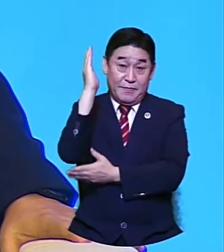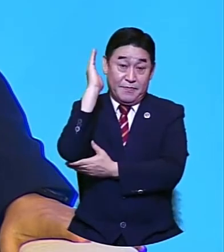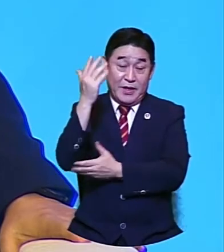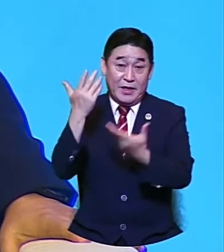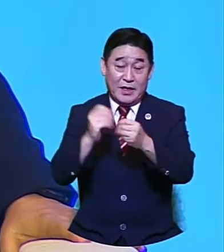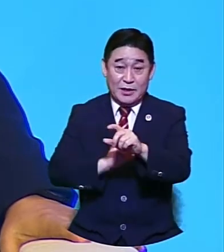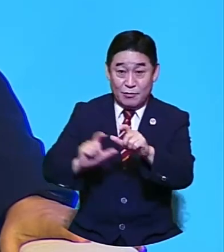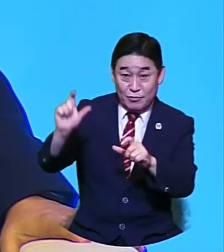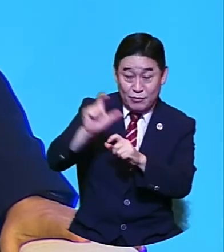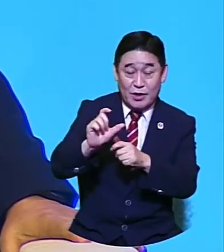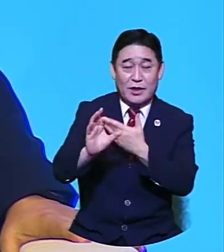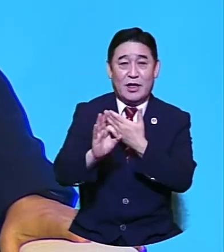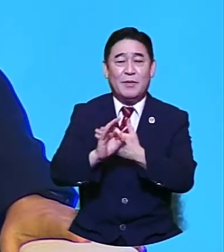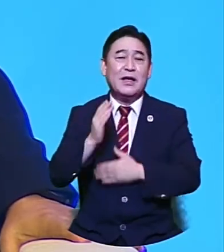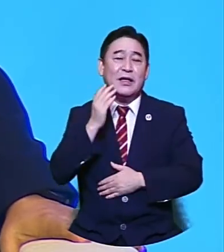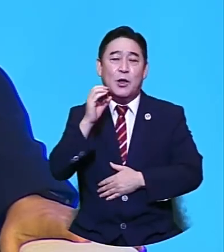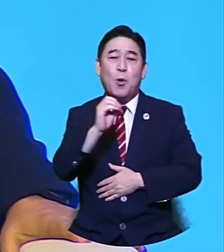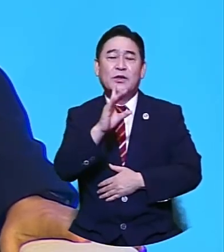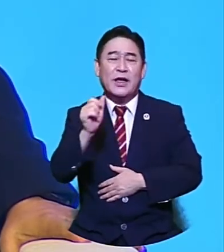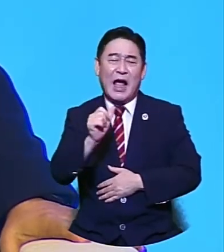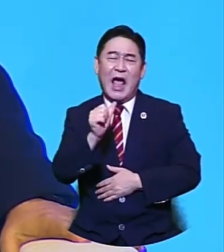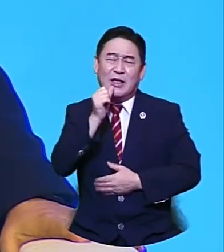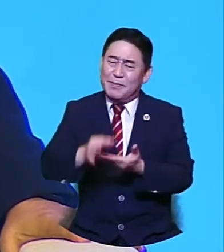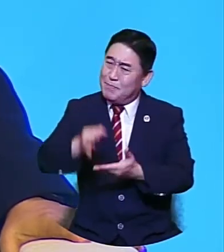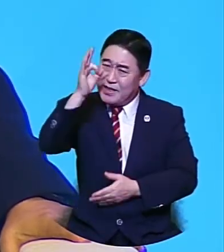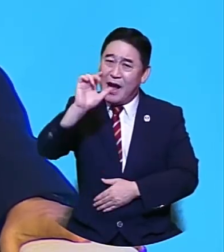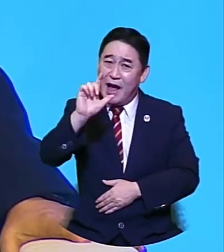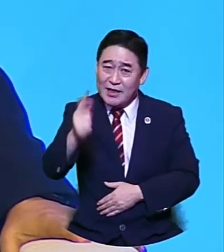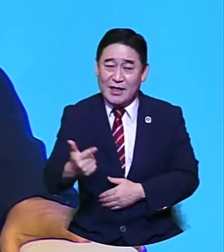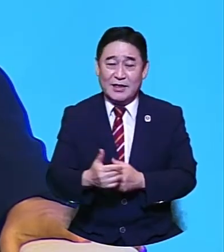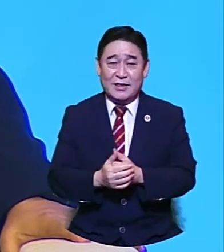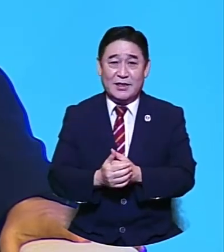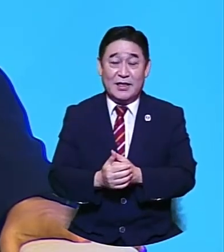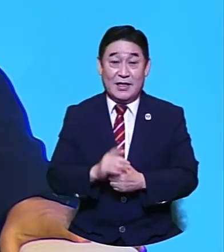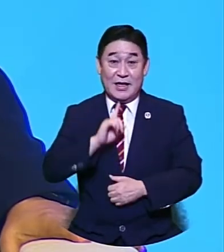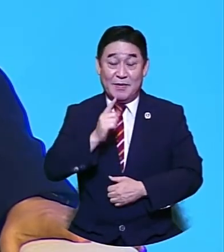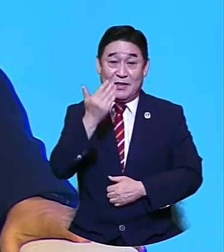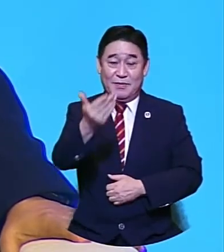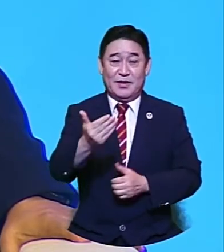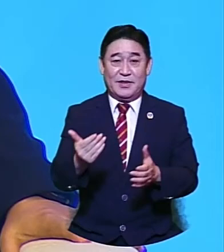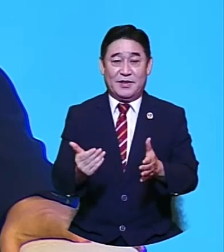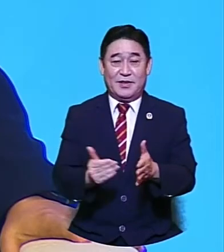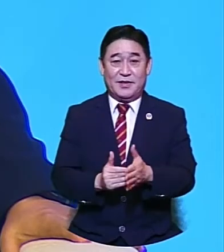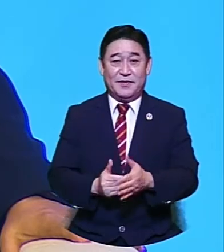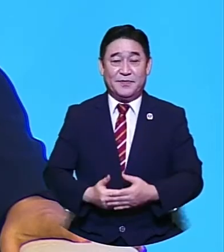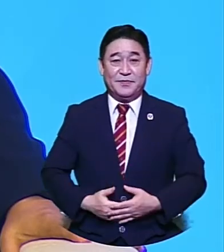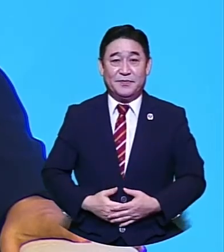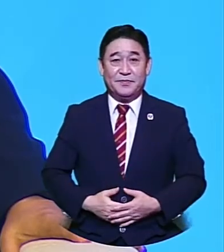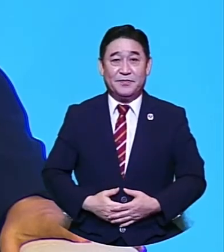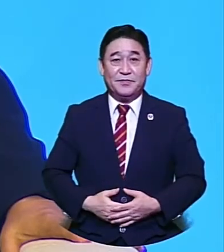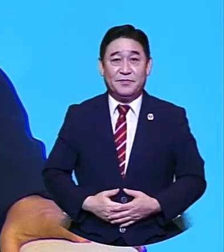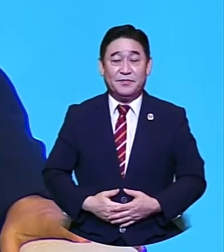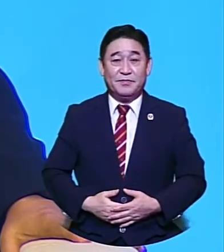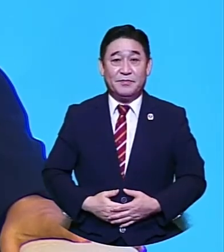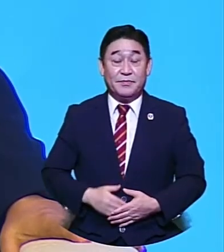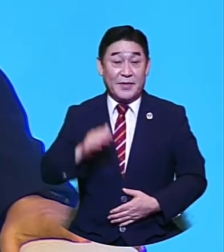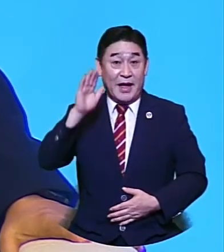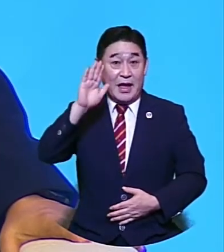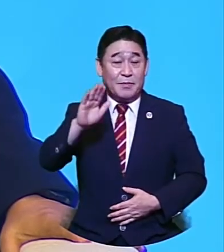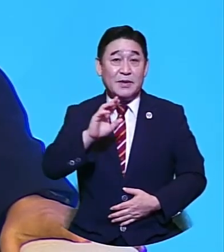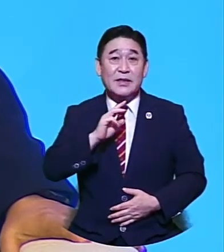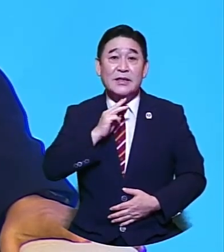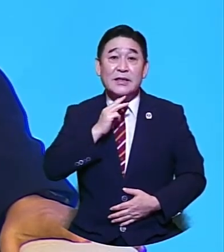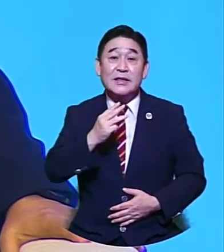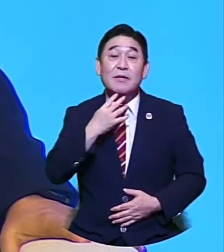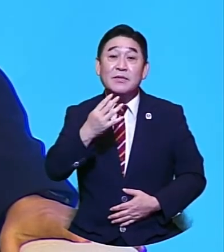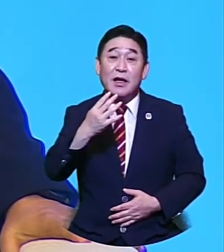not expensive. Okay, I think that's the last question, and I have 3-4 minutes to